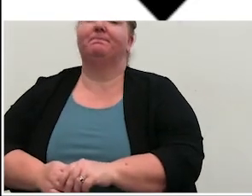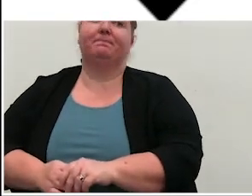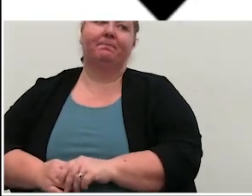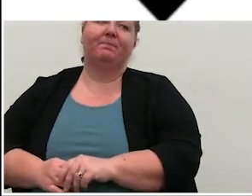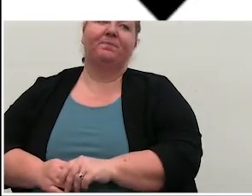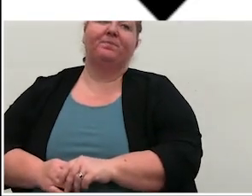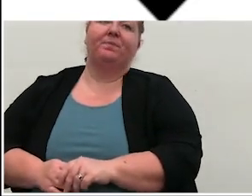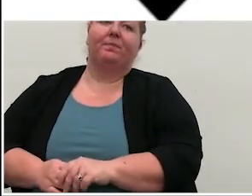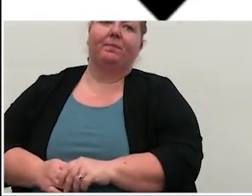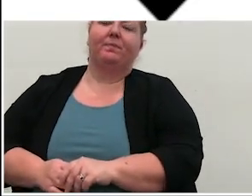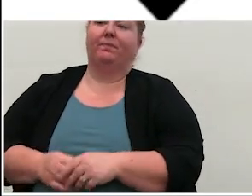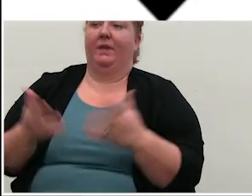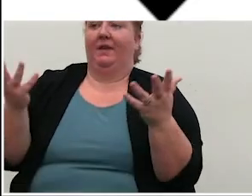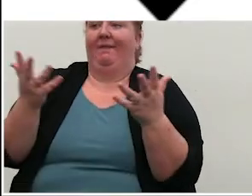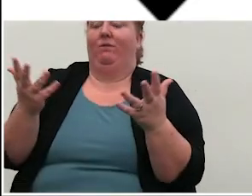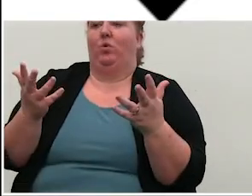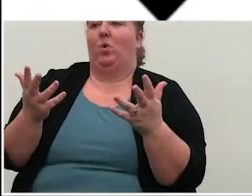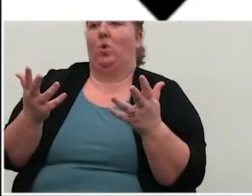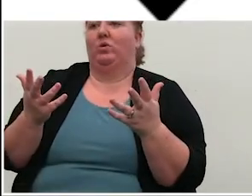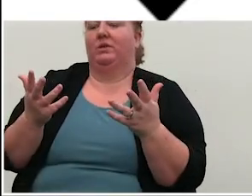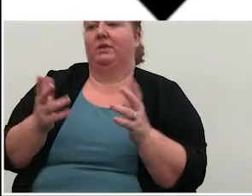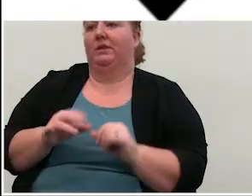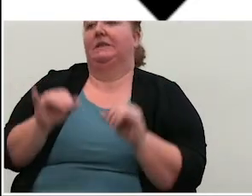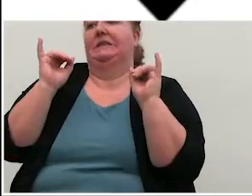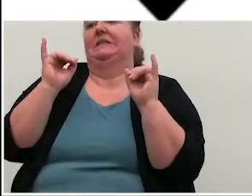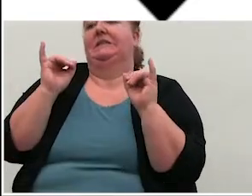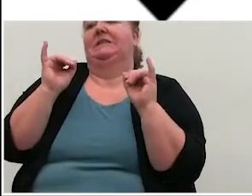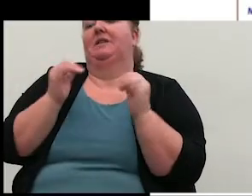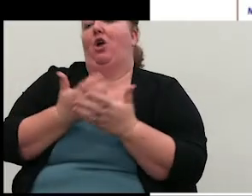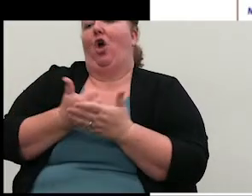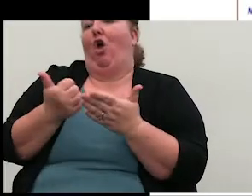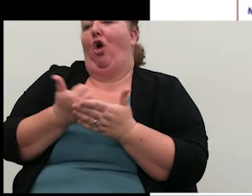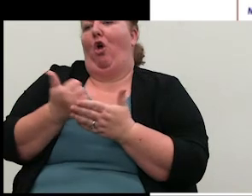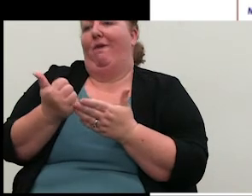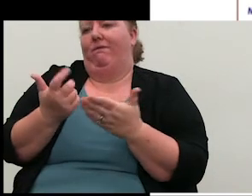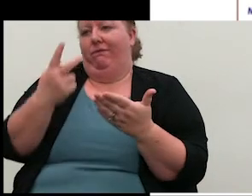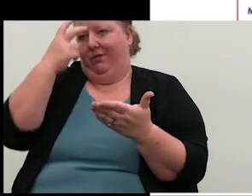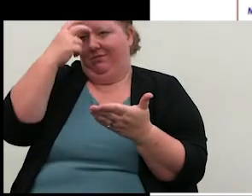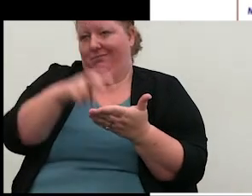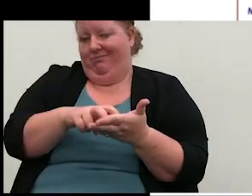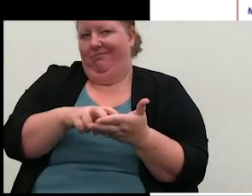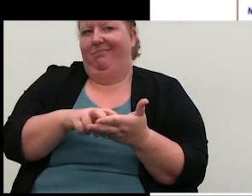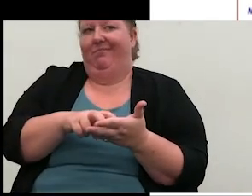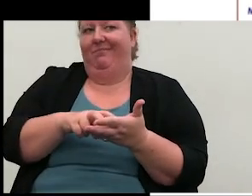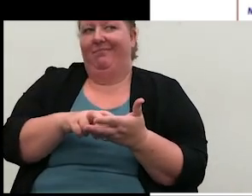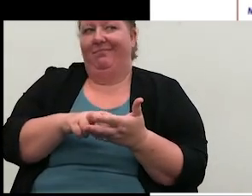that. And of course, the big villains who are often cited in this, although